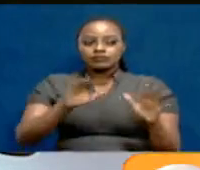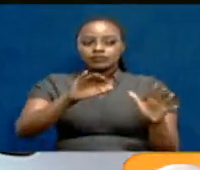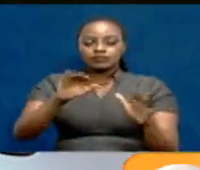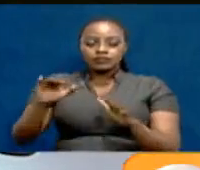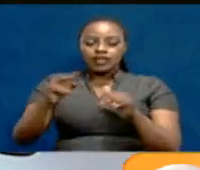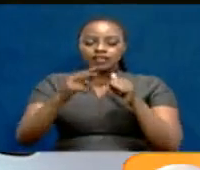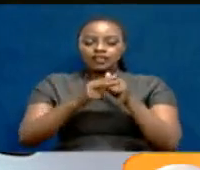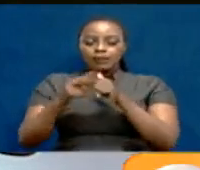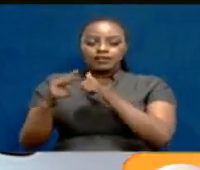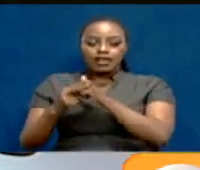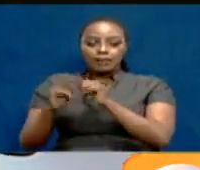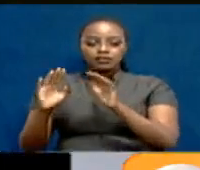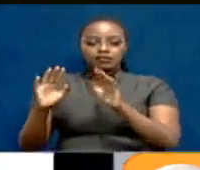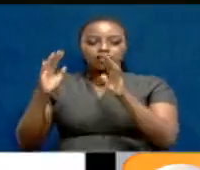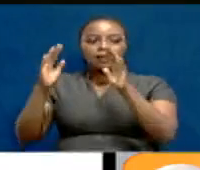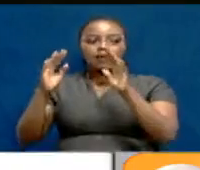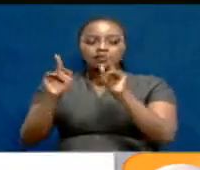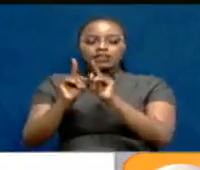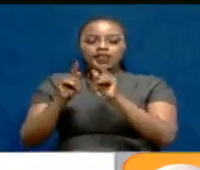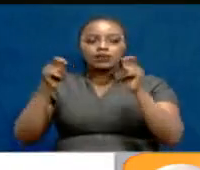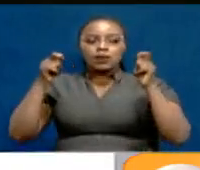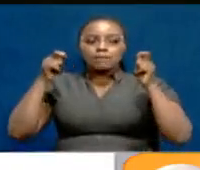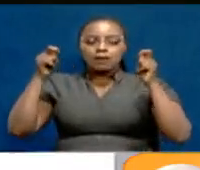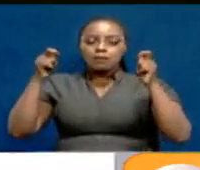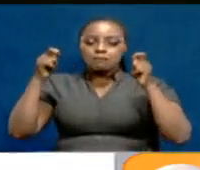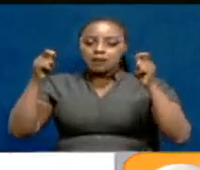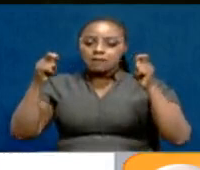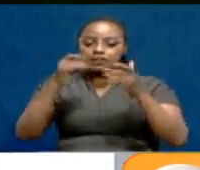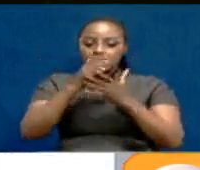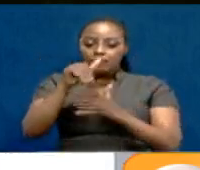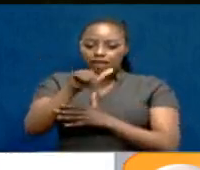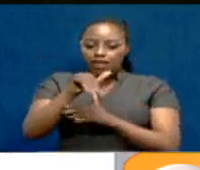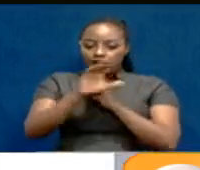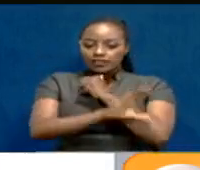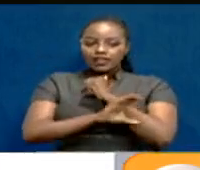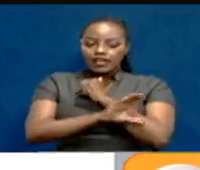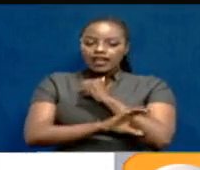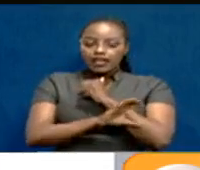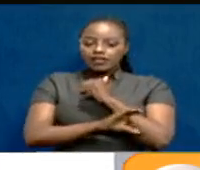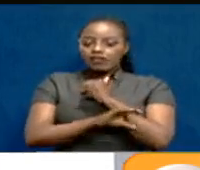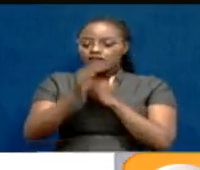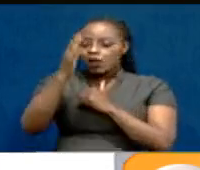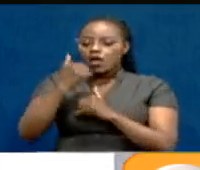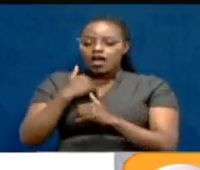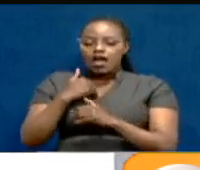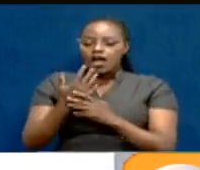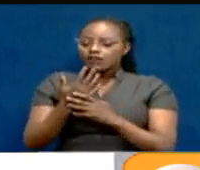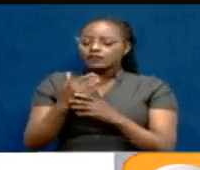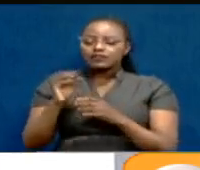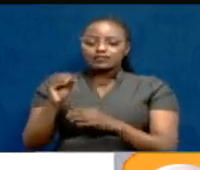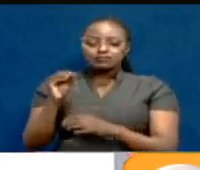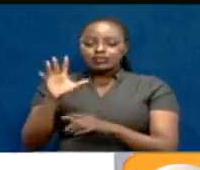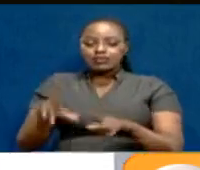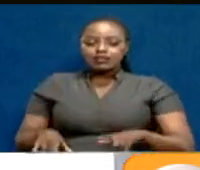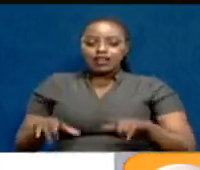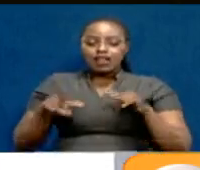Saba Saba celebrations turned into protests in some parts of the country over the rising cost of living.